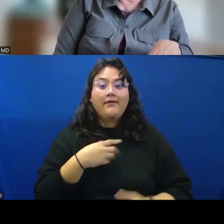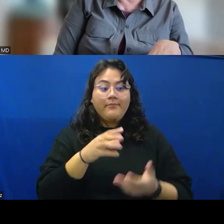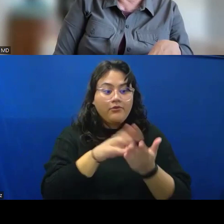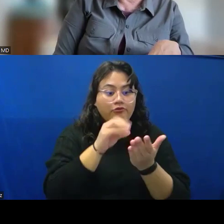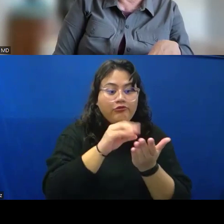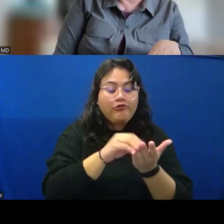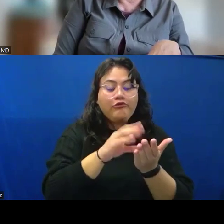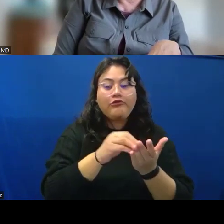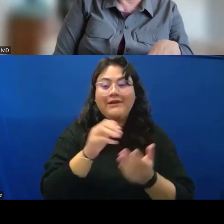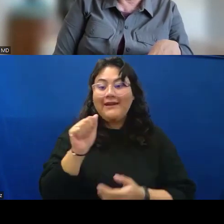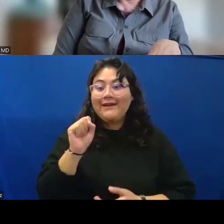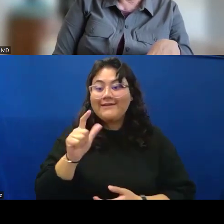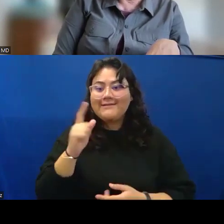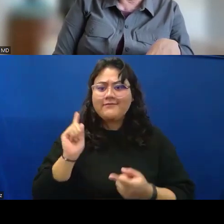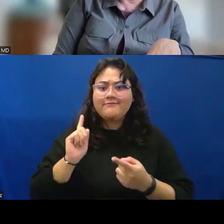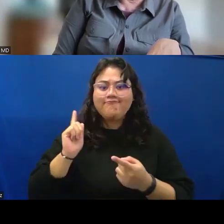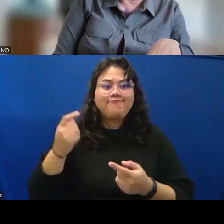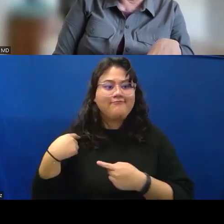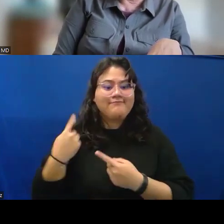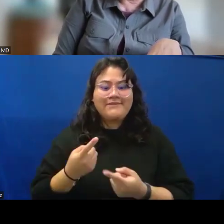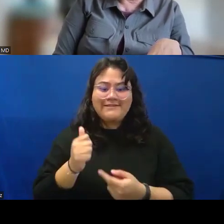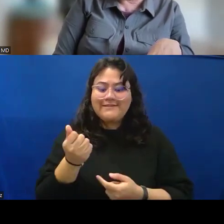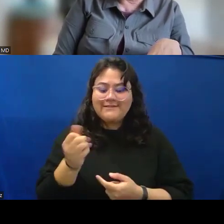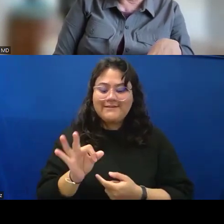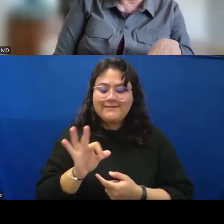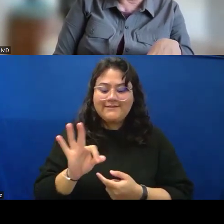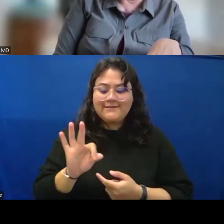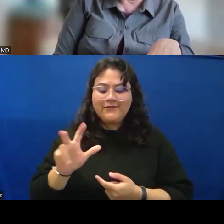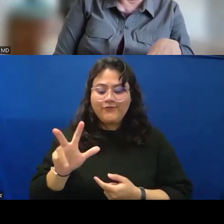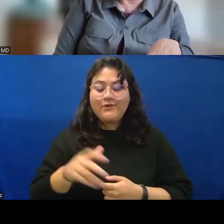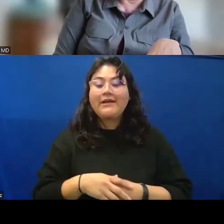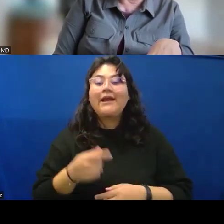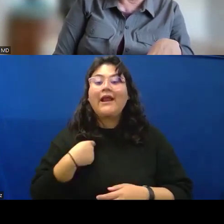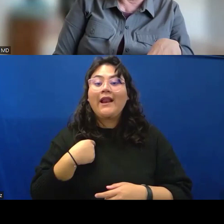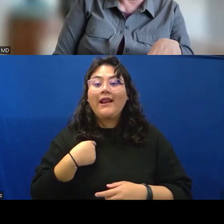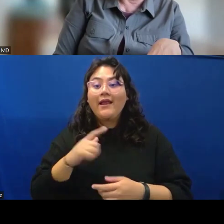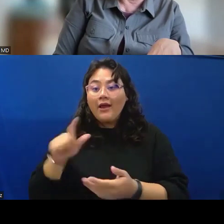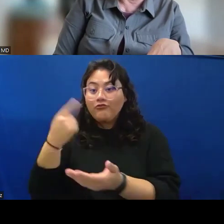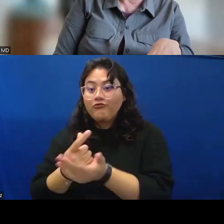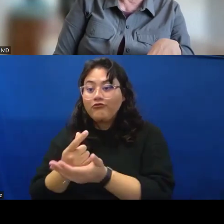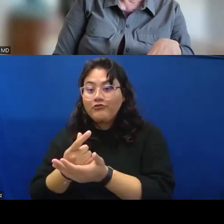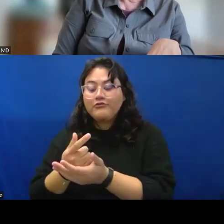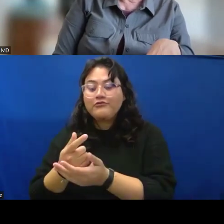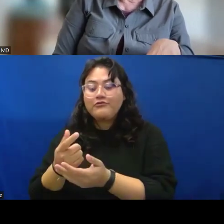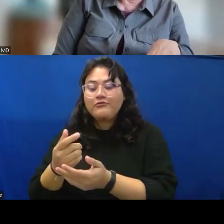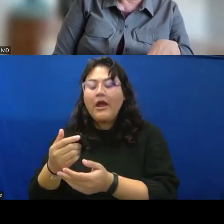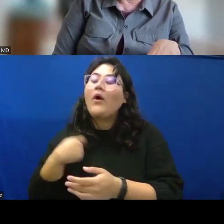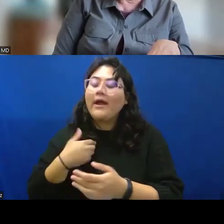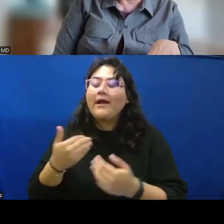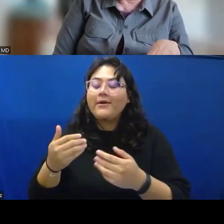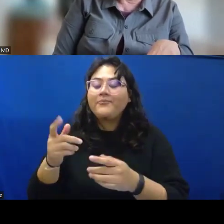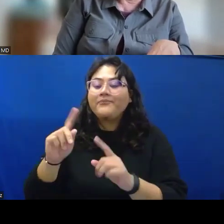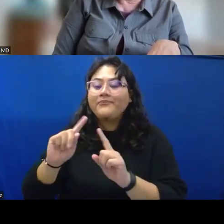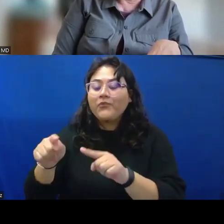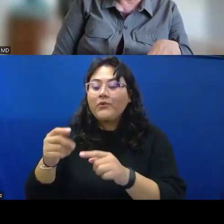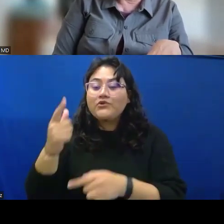privilege to spend 2 summers and a semester of college at Gallaudet when I was an undergraduate. And that has